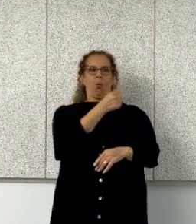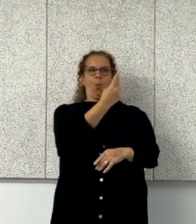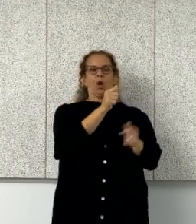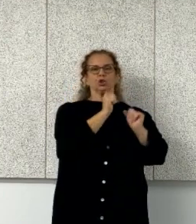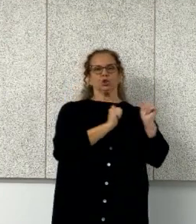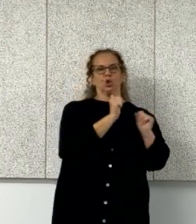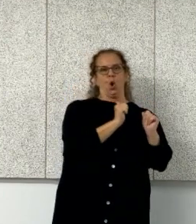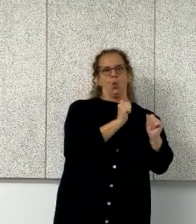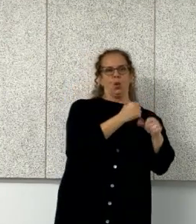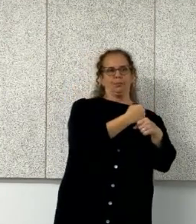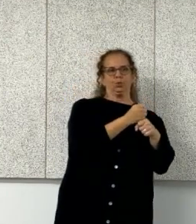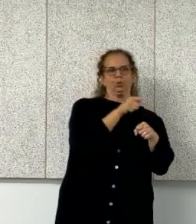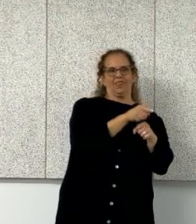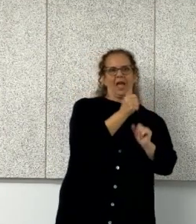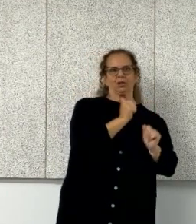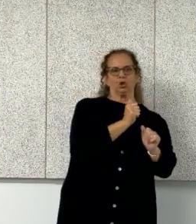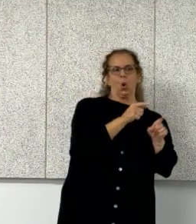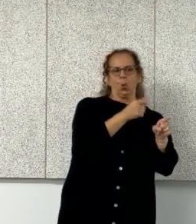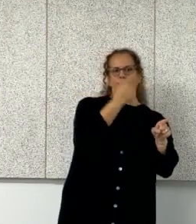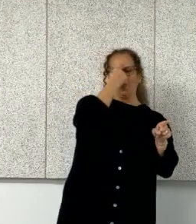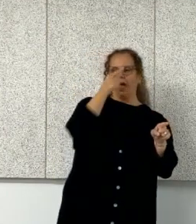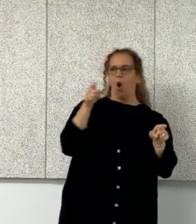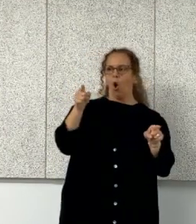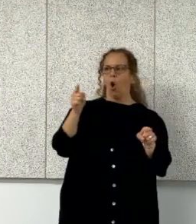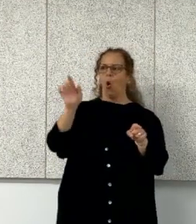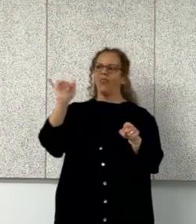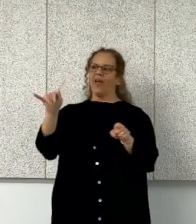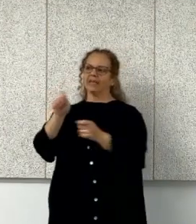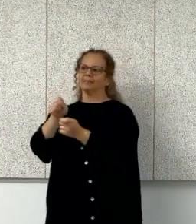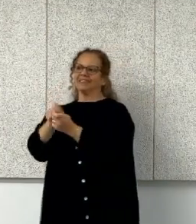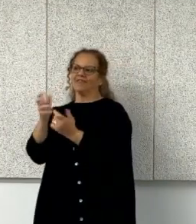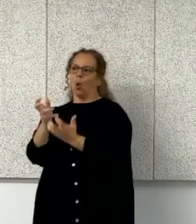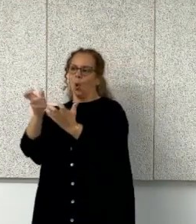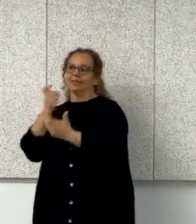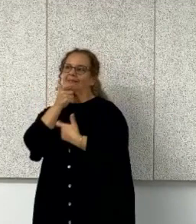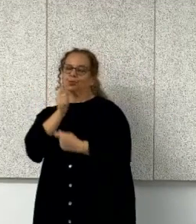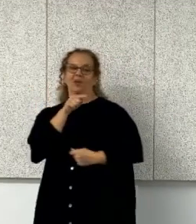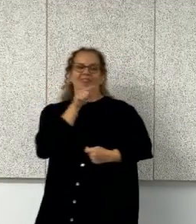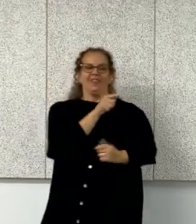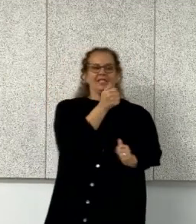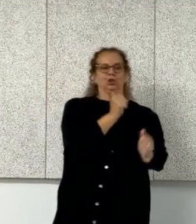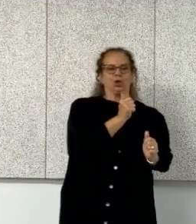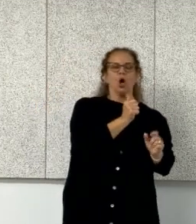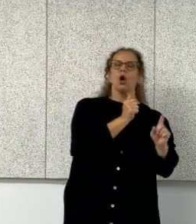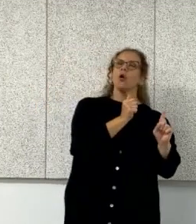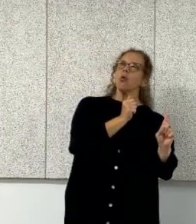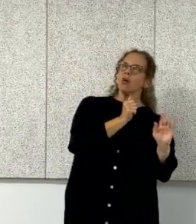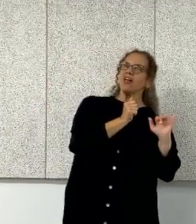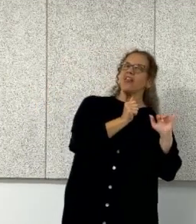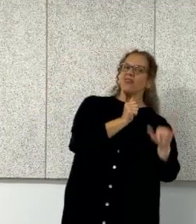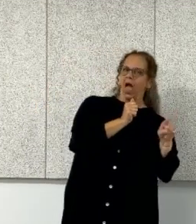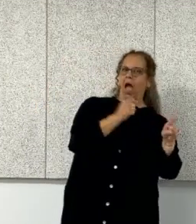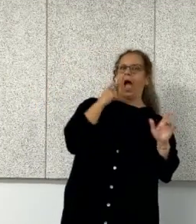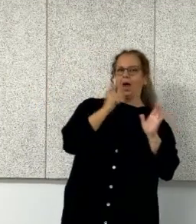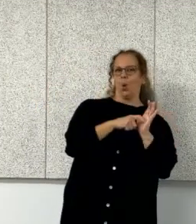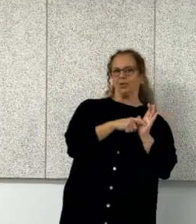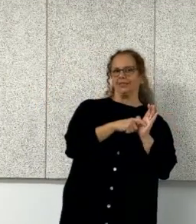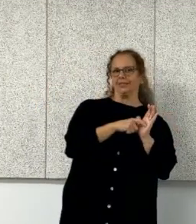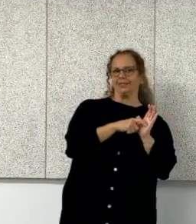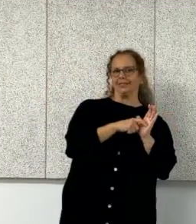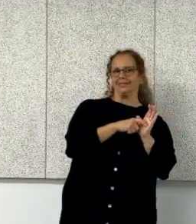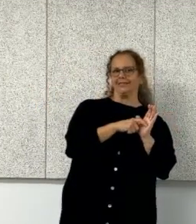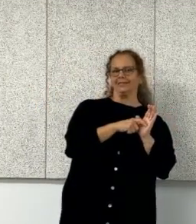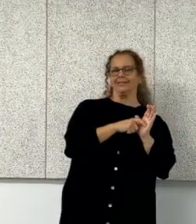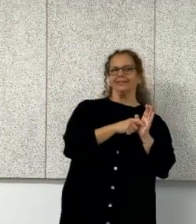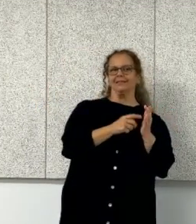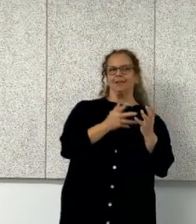organization, not just for the show that you think that yeah, exactly. Which I think that is an exciting trend that I've noticed us moving away